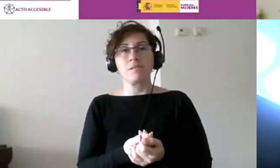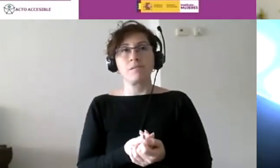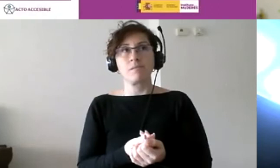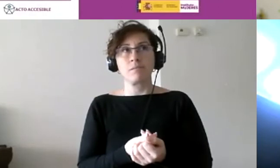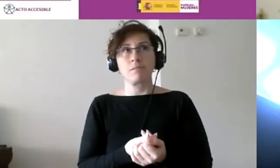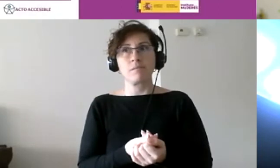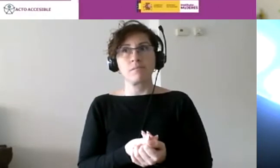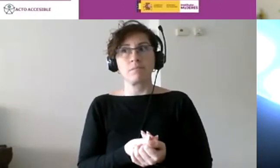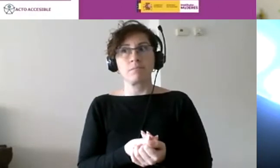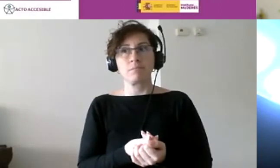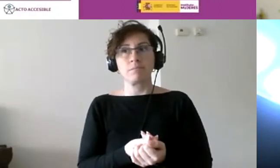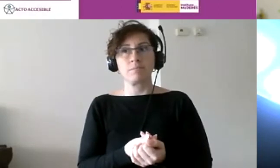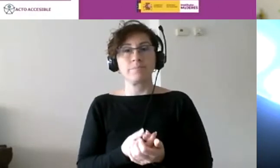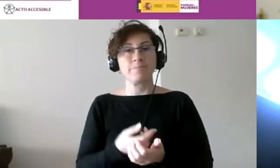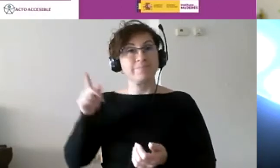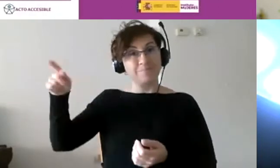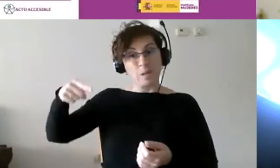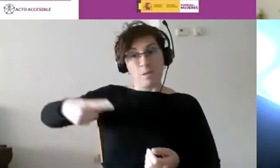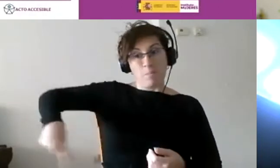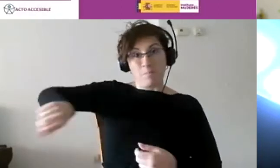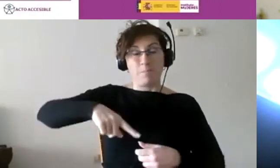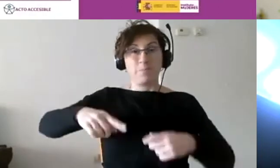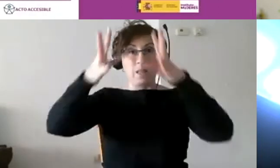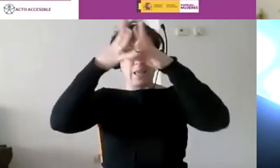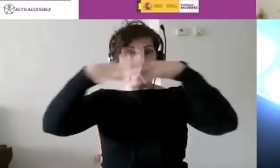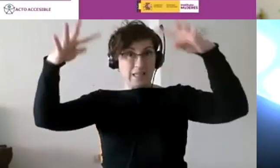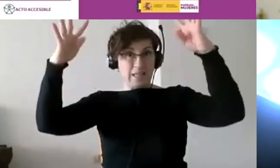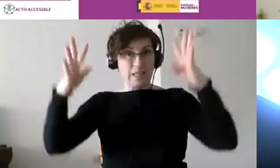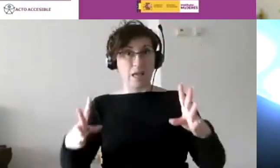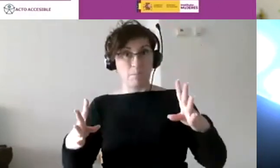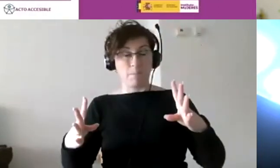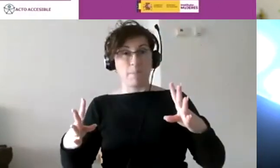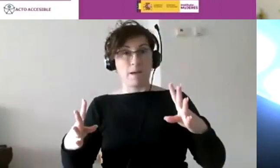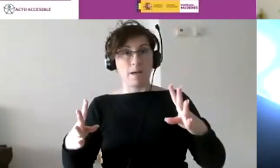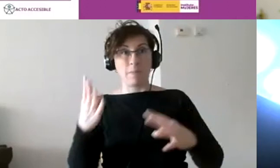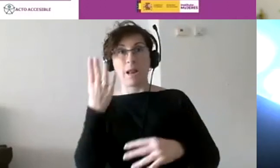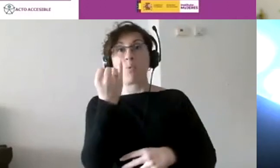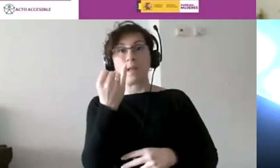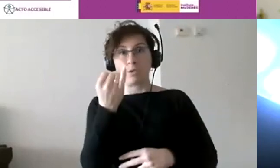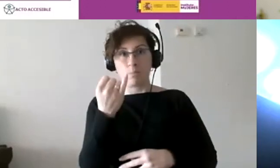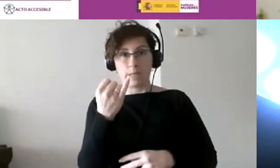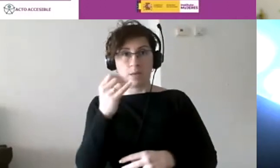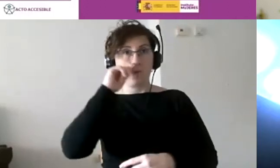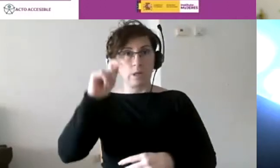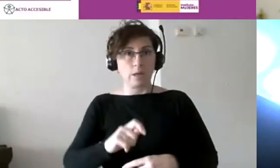Polish people give everything they can, and even more. They give food, medicine, toys,